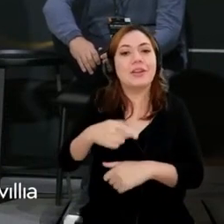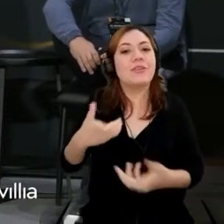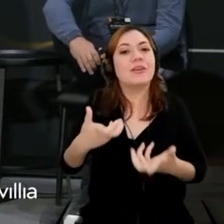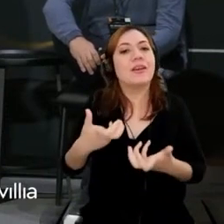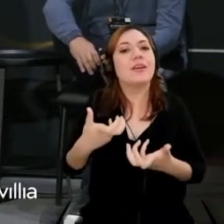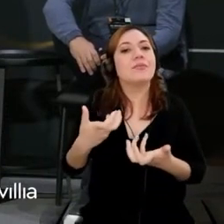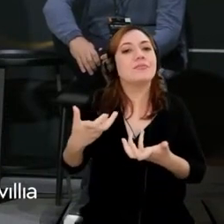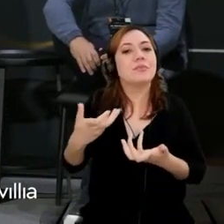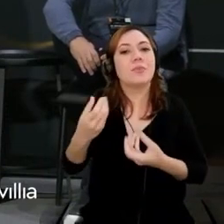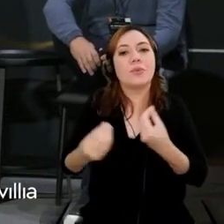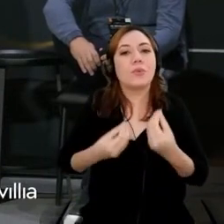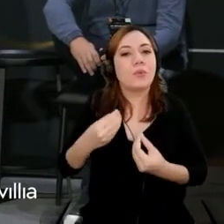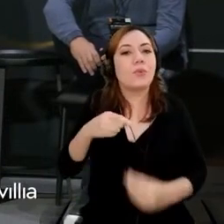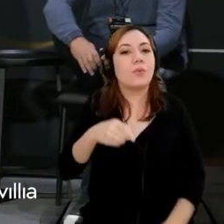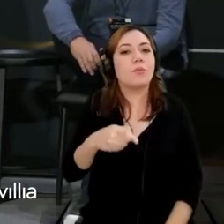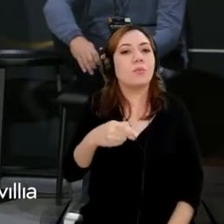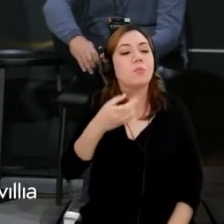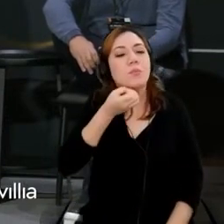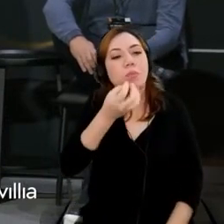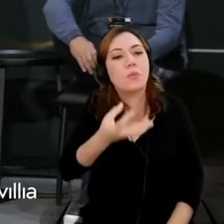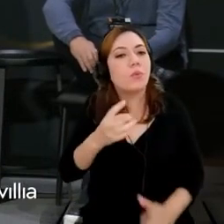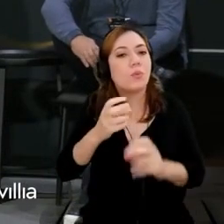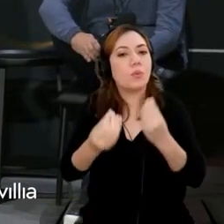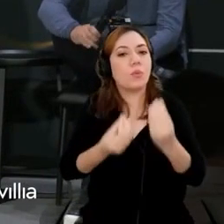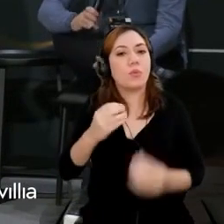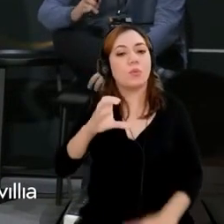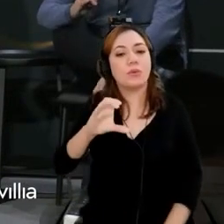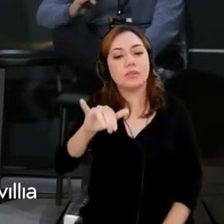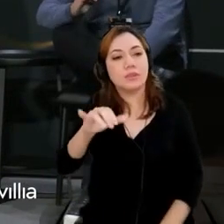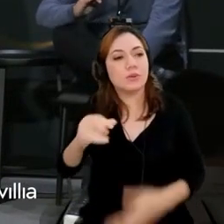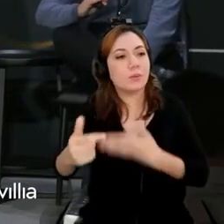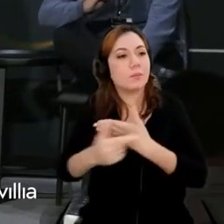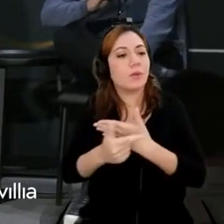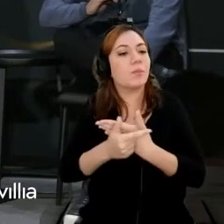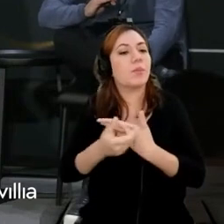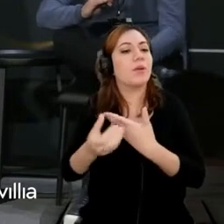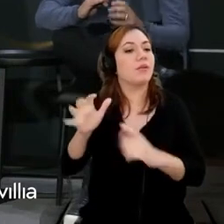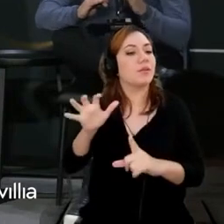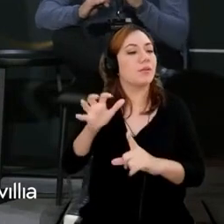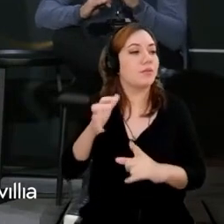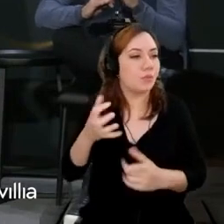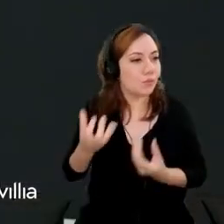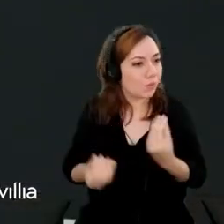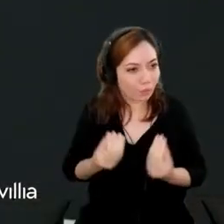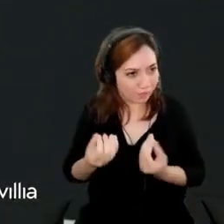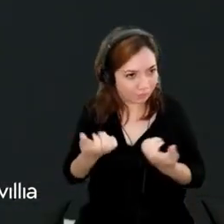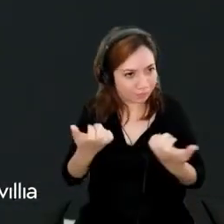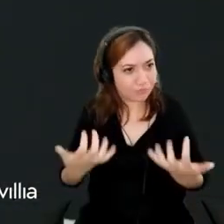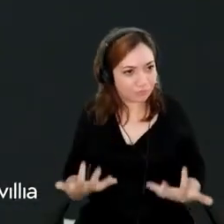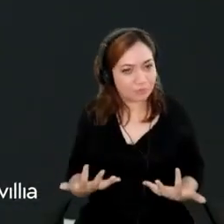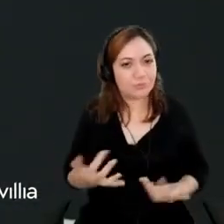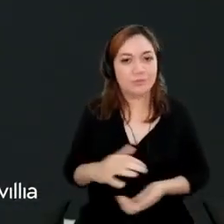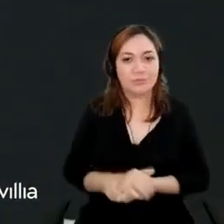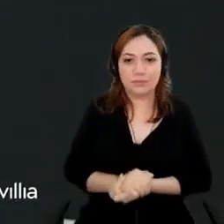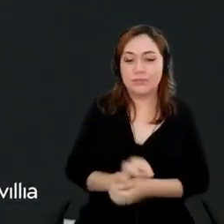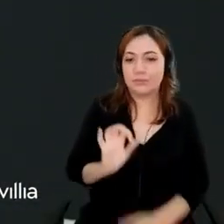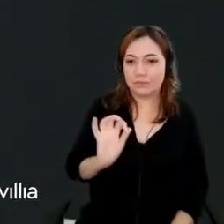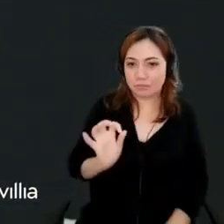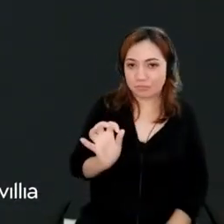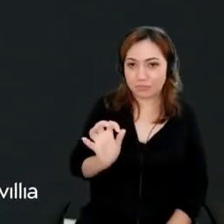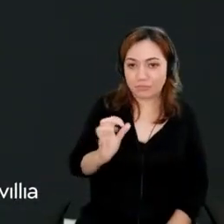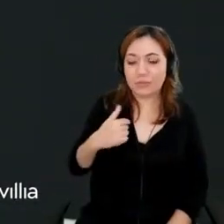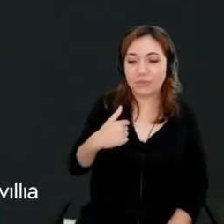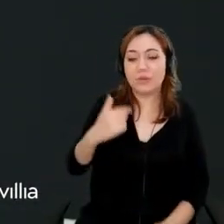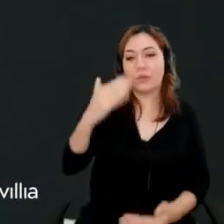that CIO role is going to be impacted. Okay. Yeah, I believe this is a,